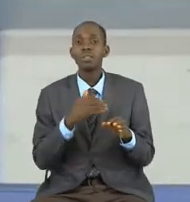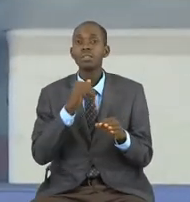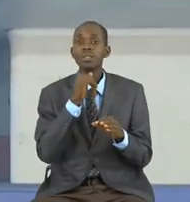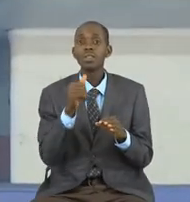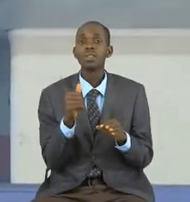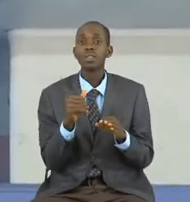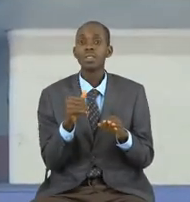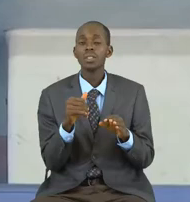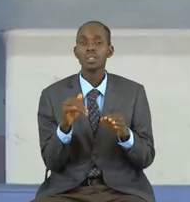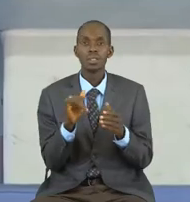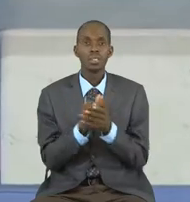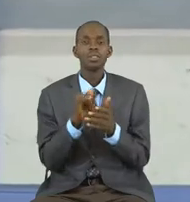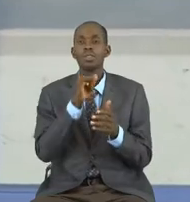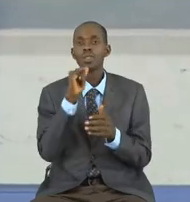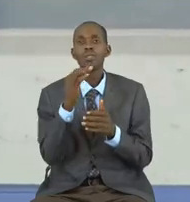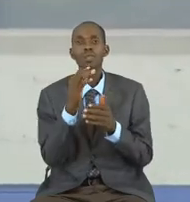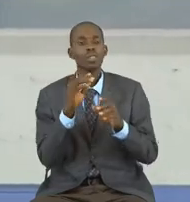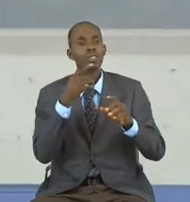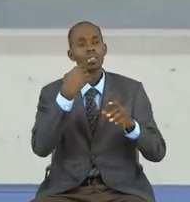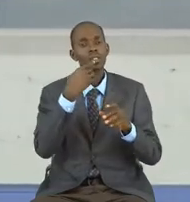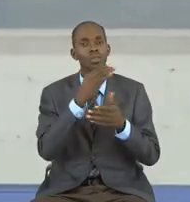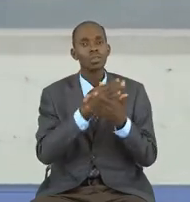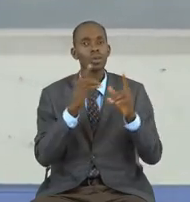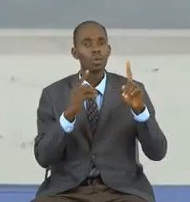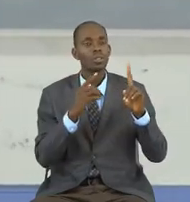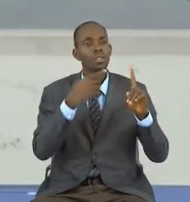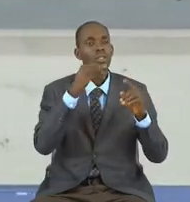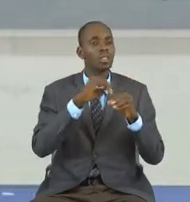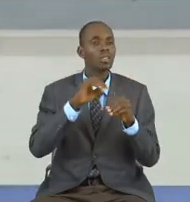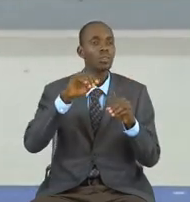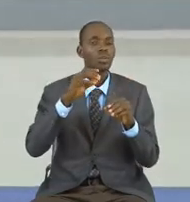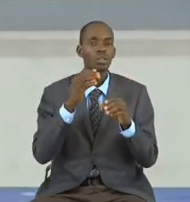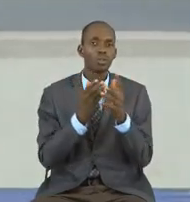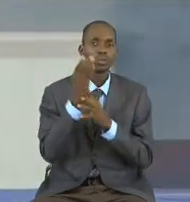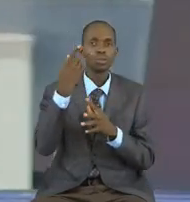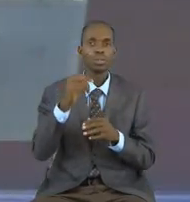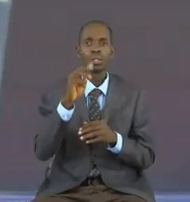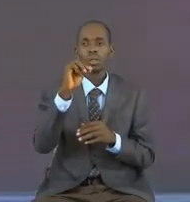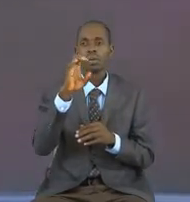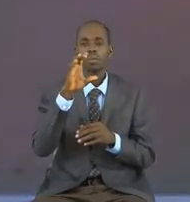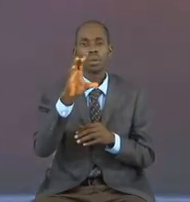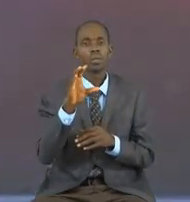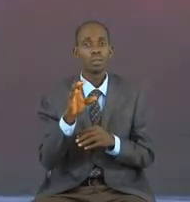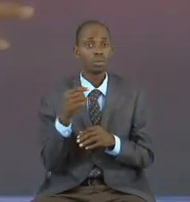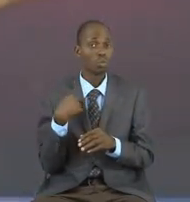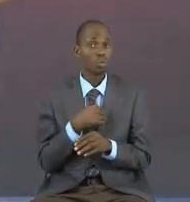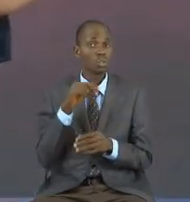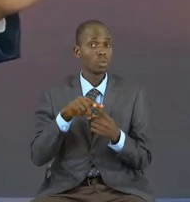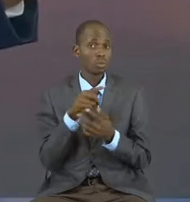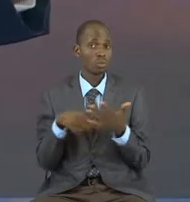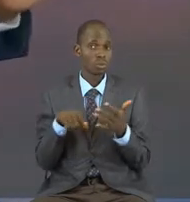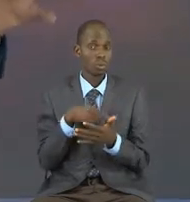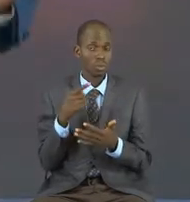the microphone and they copying that. We need to correct this. You look at a whole